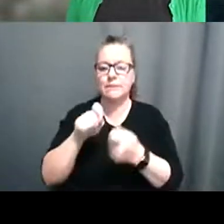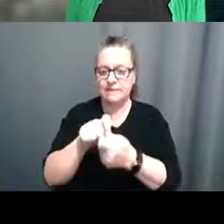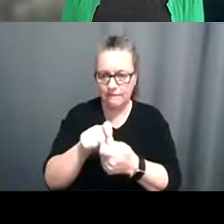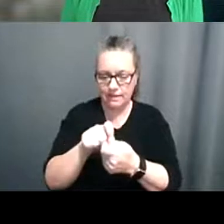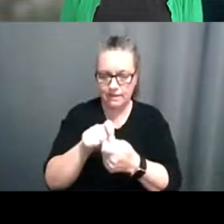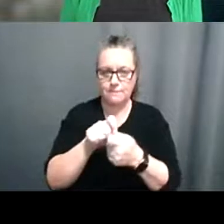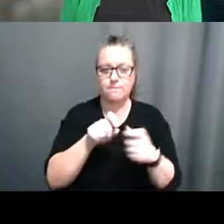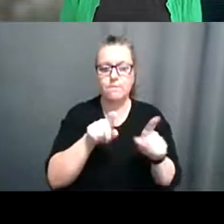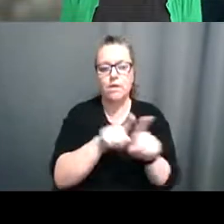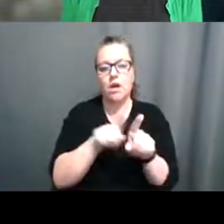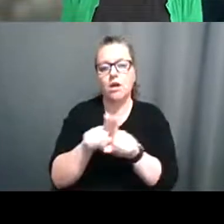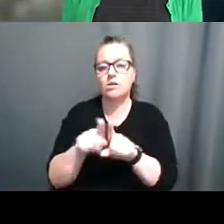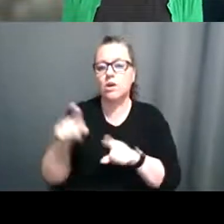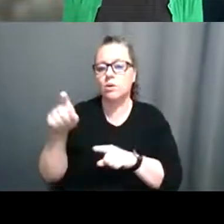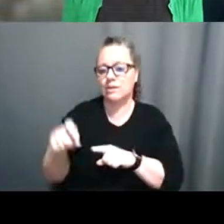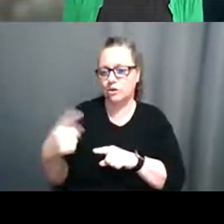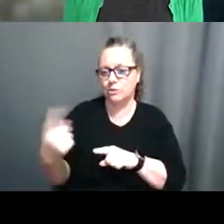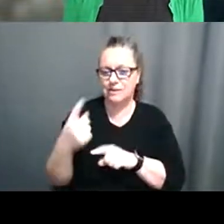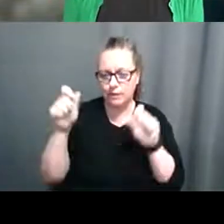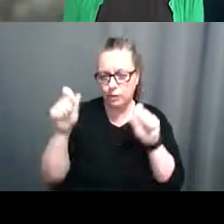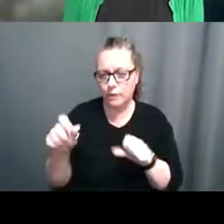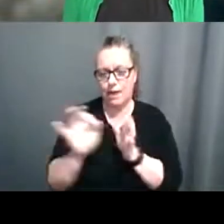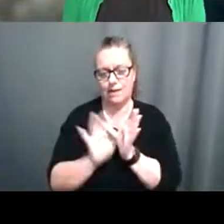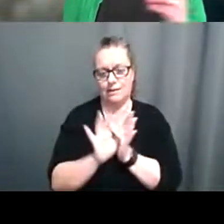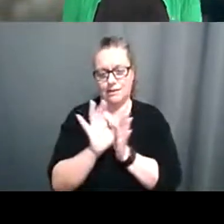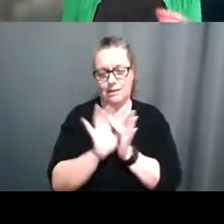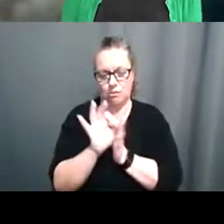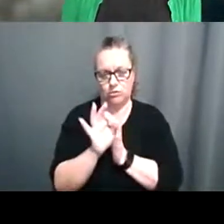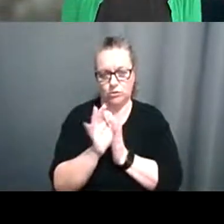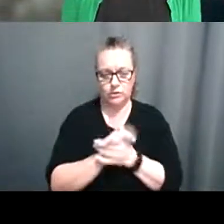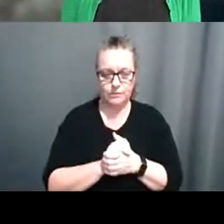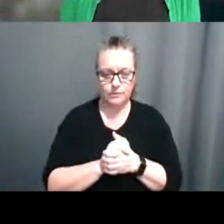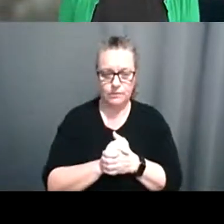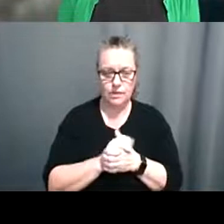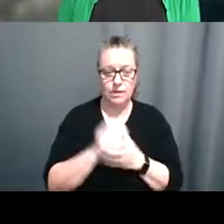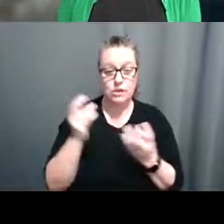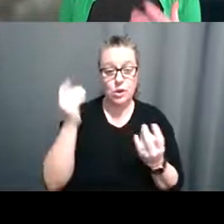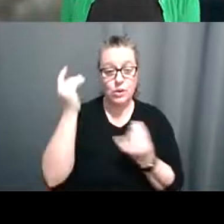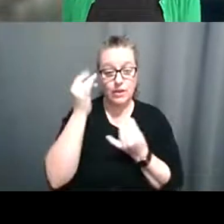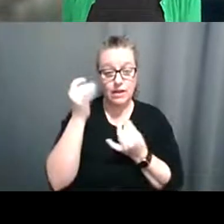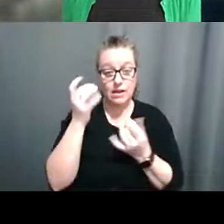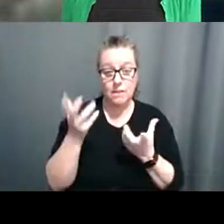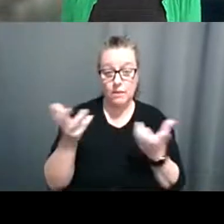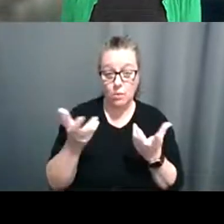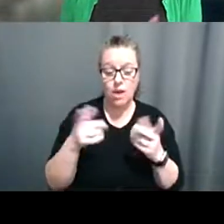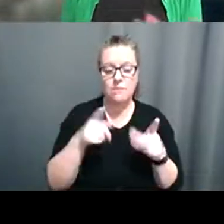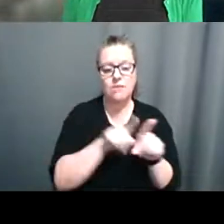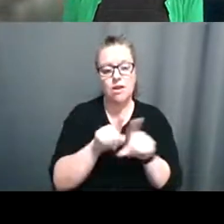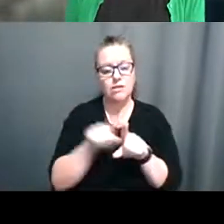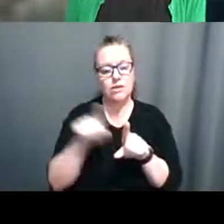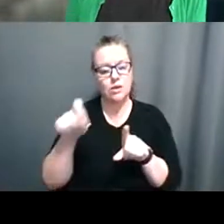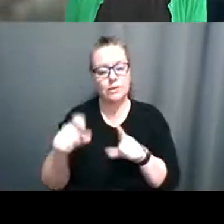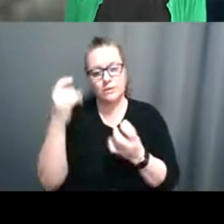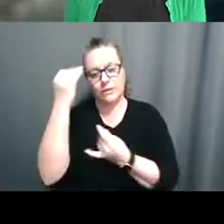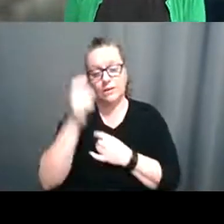And it also needs to be something that you can count. So in thinking about the what, you also need to think about the where